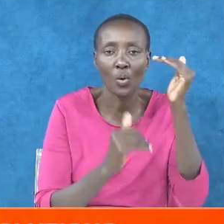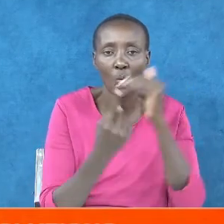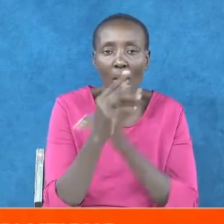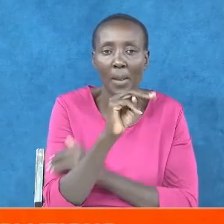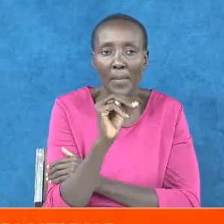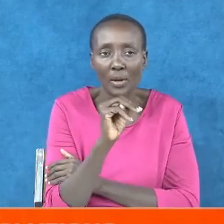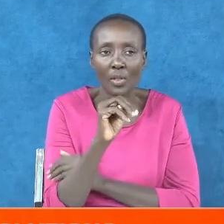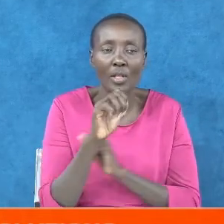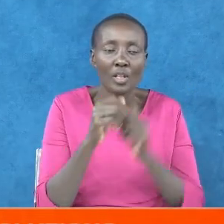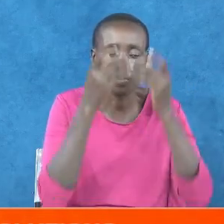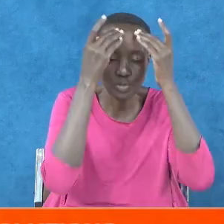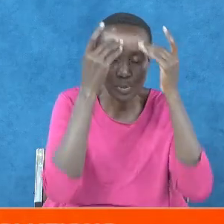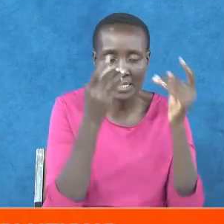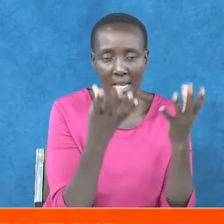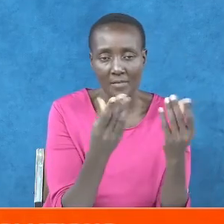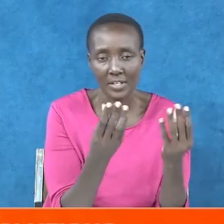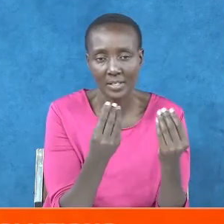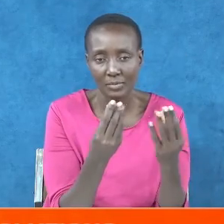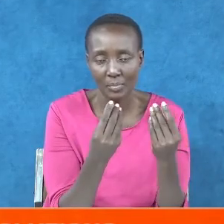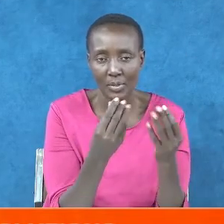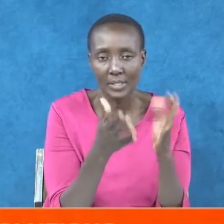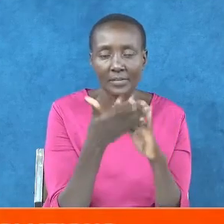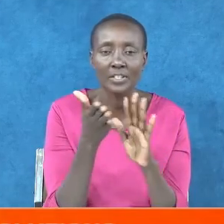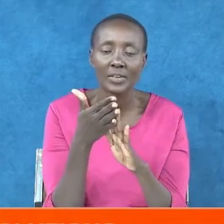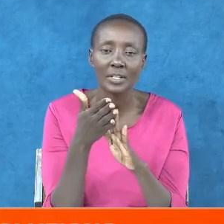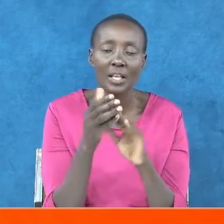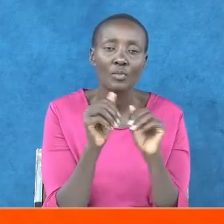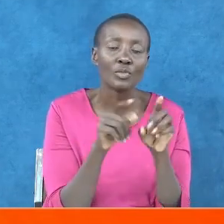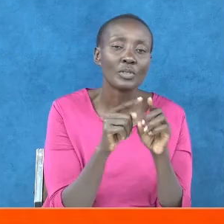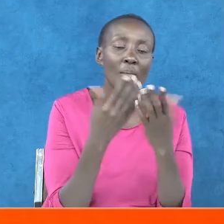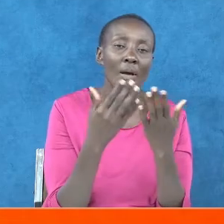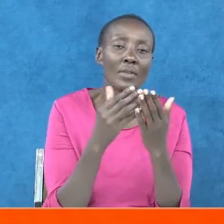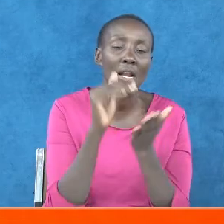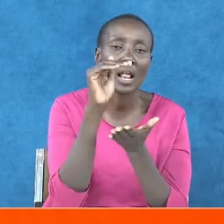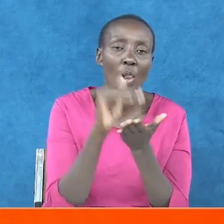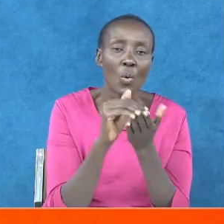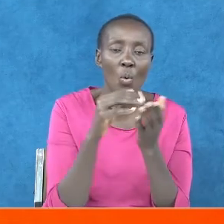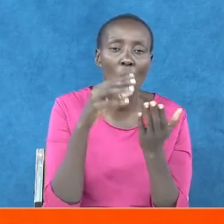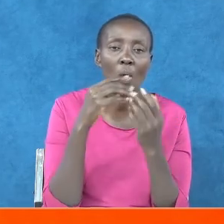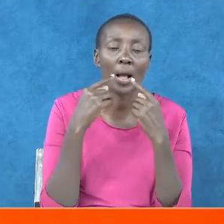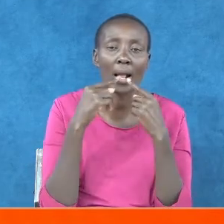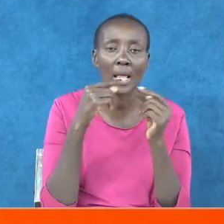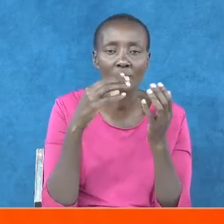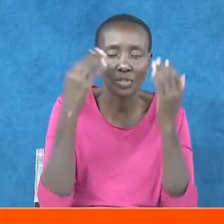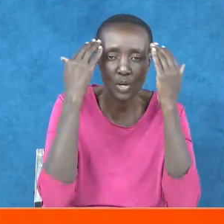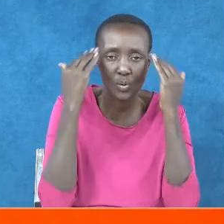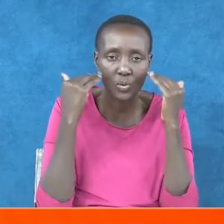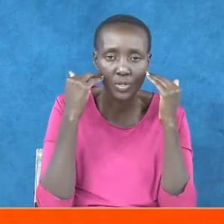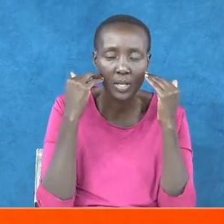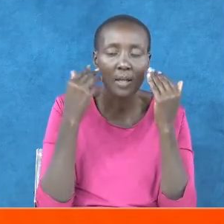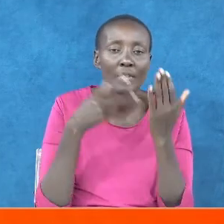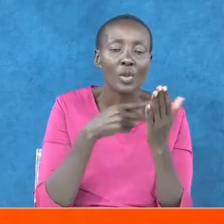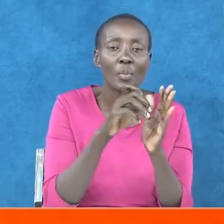that then can be determined easily. So such a matter can be determined to a small claims court. The legal fees that you pay will be a lot less than what you pay